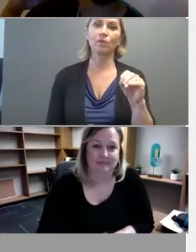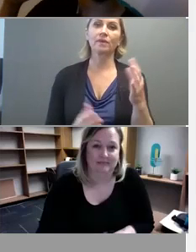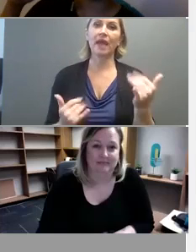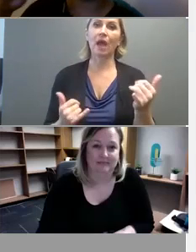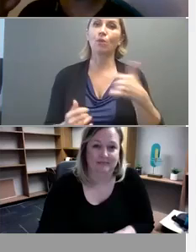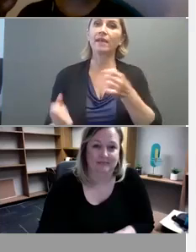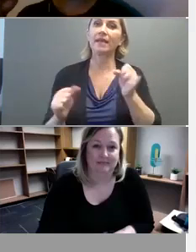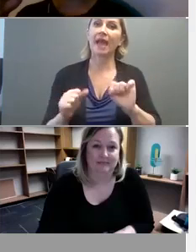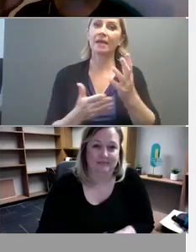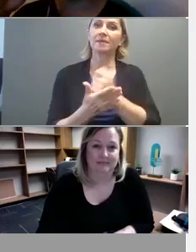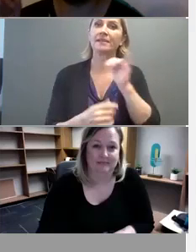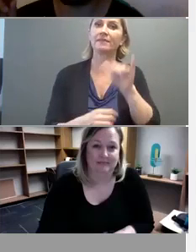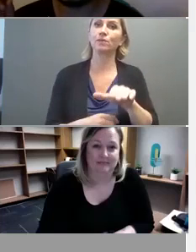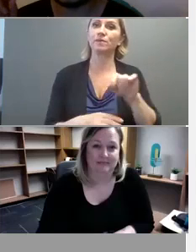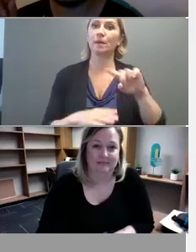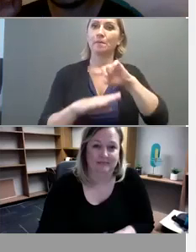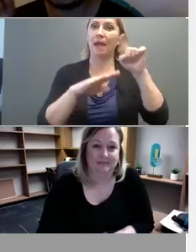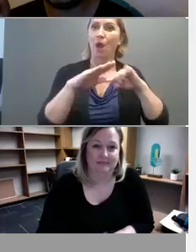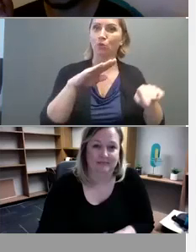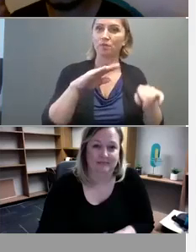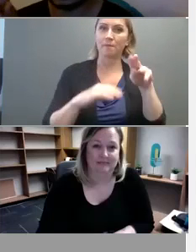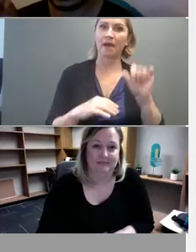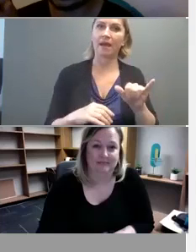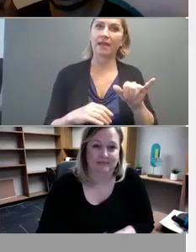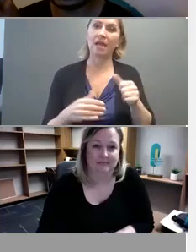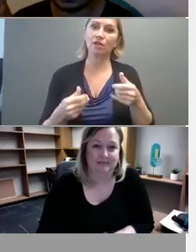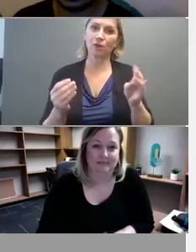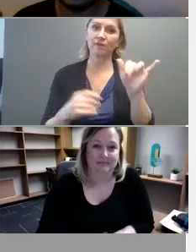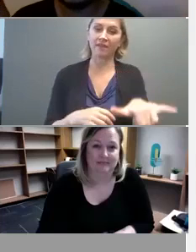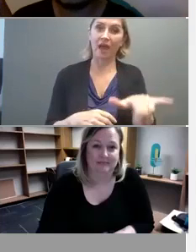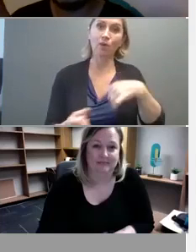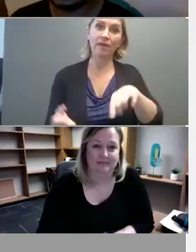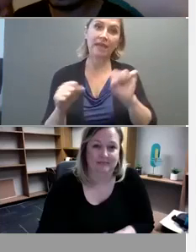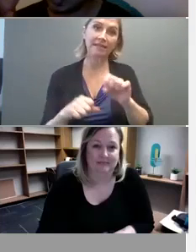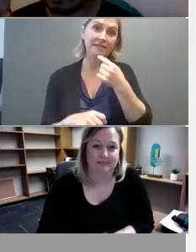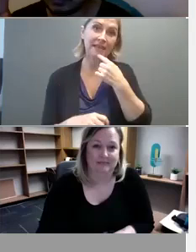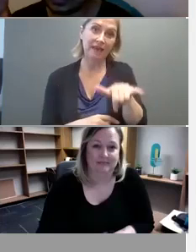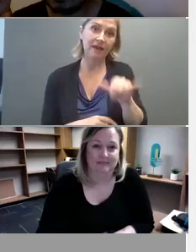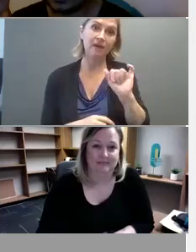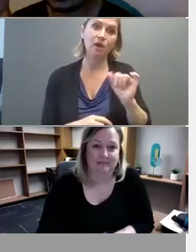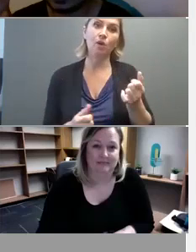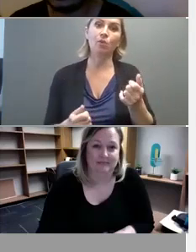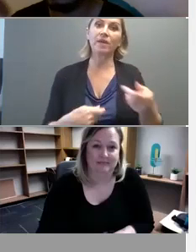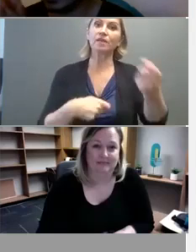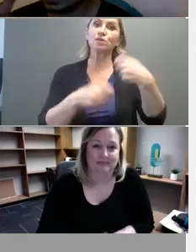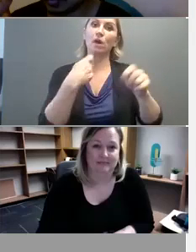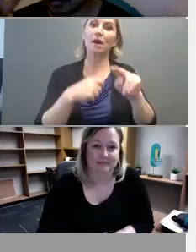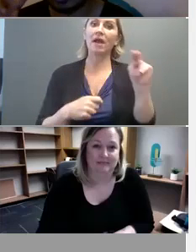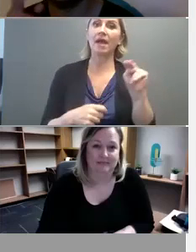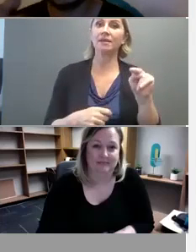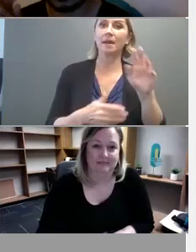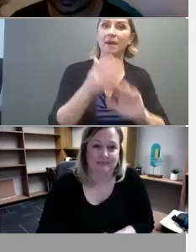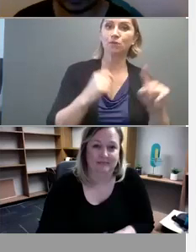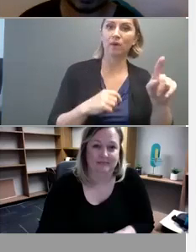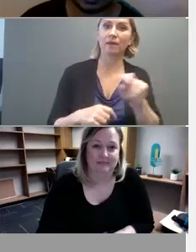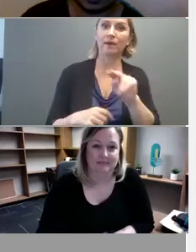can obtain these bounds by solving this thing, but we can actually say that we can swap out n minus 1 with n minus 2